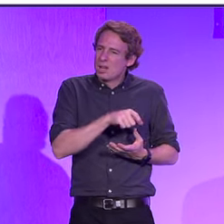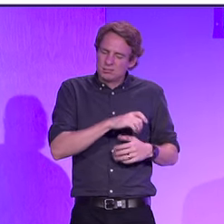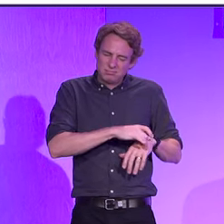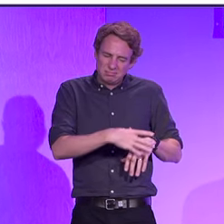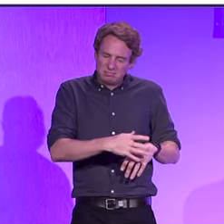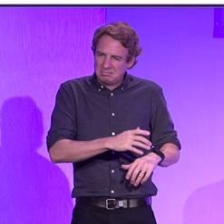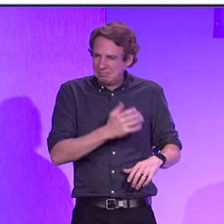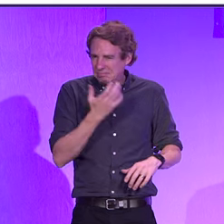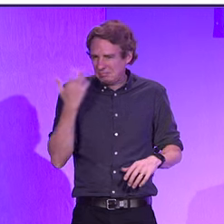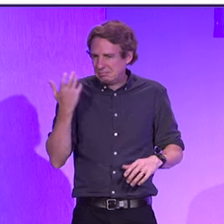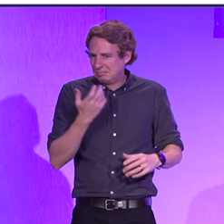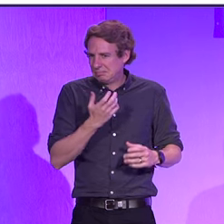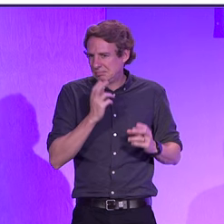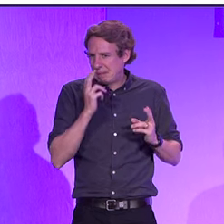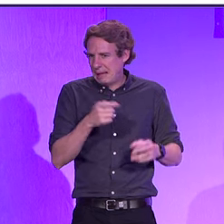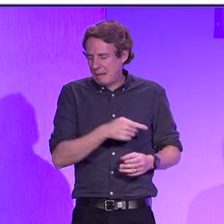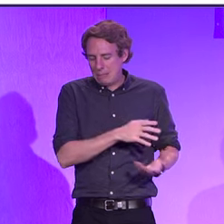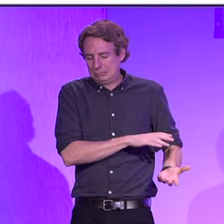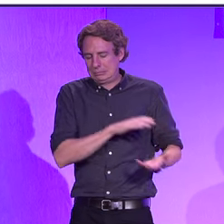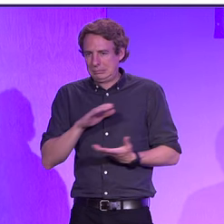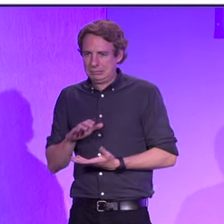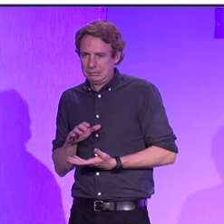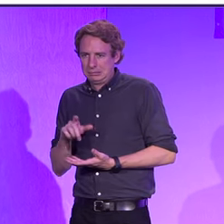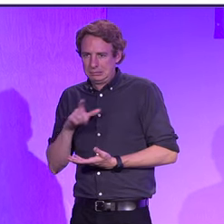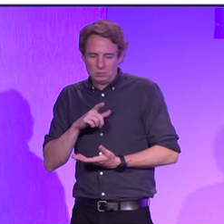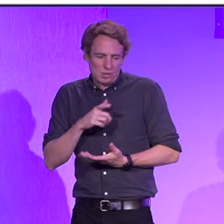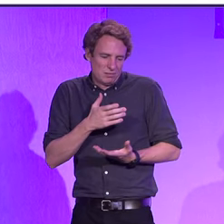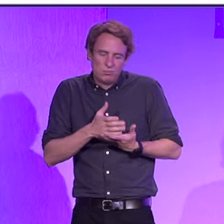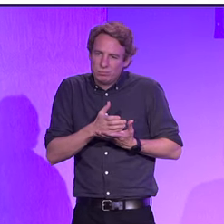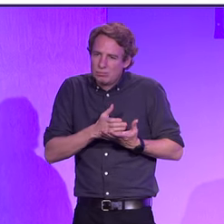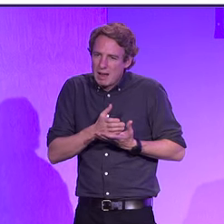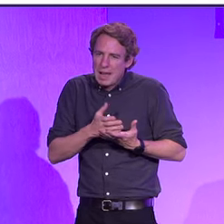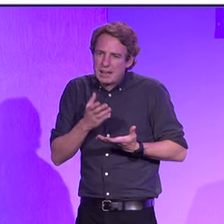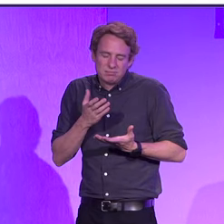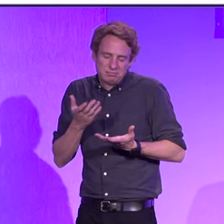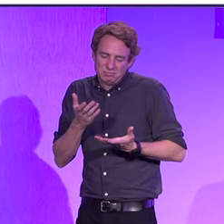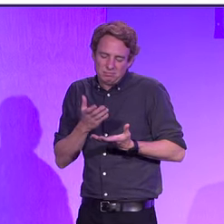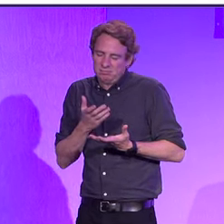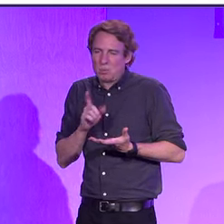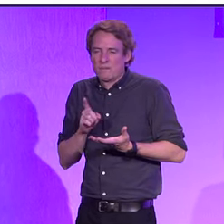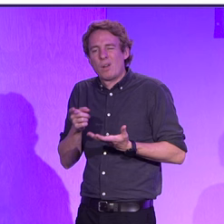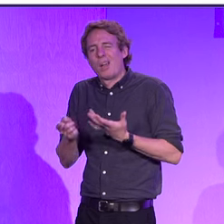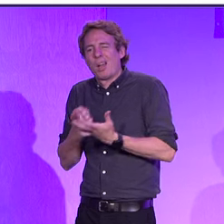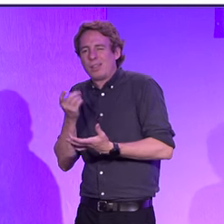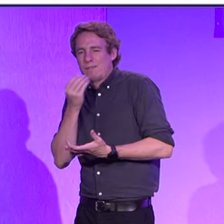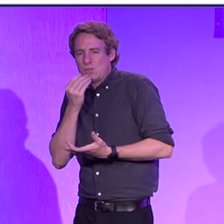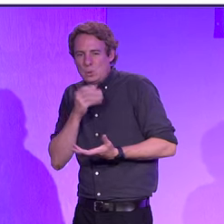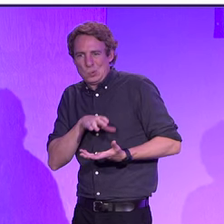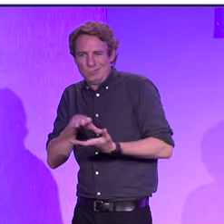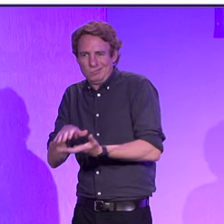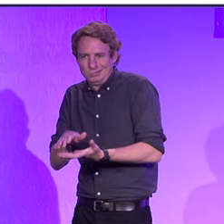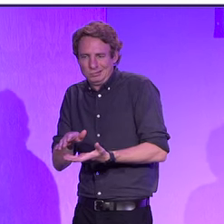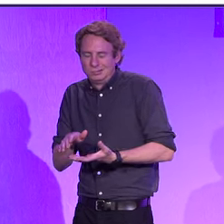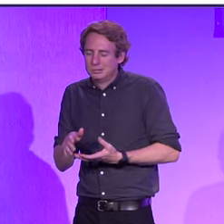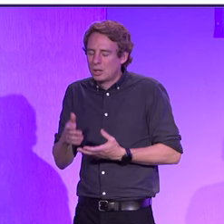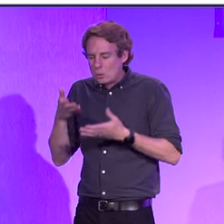baker that can handle all your needs, because sometimes bread is just a vehicle for other foods, and you can focus on really your core